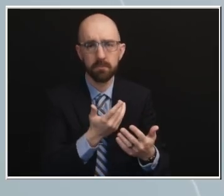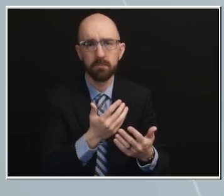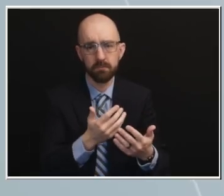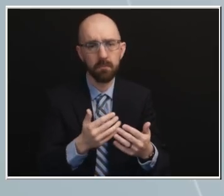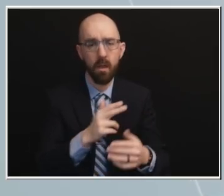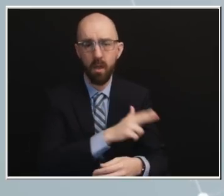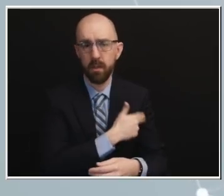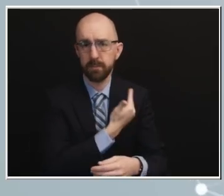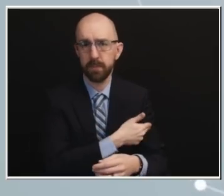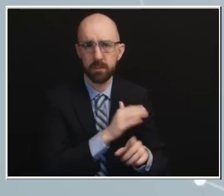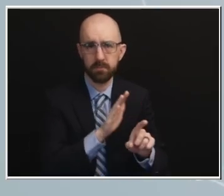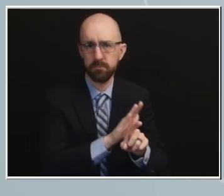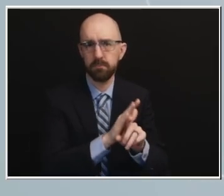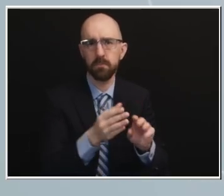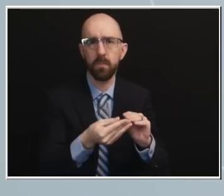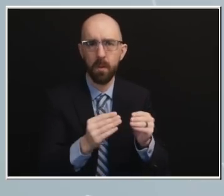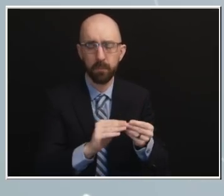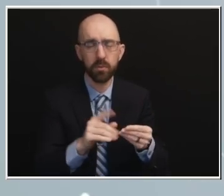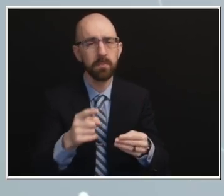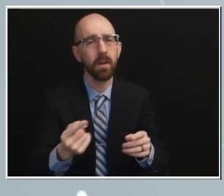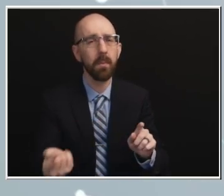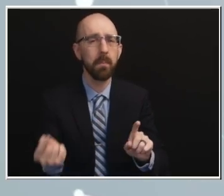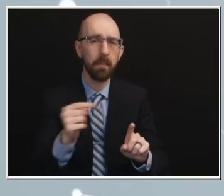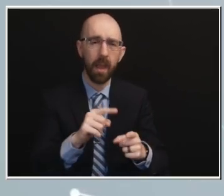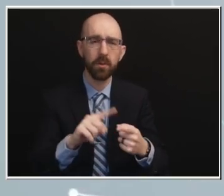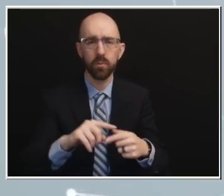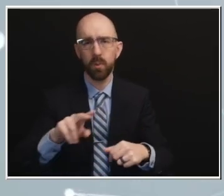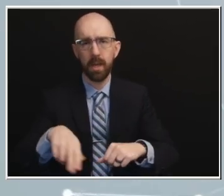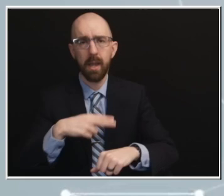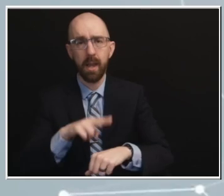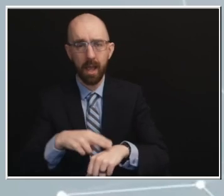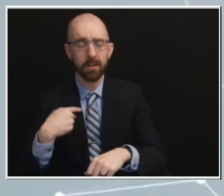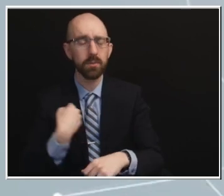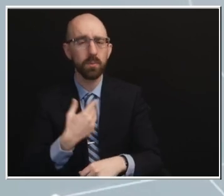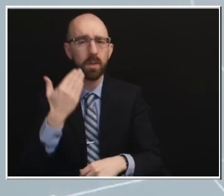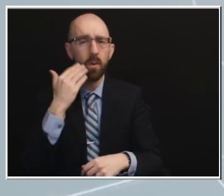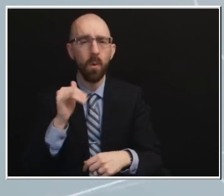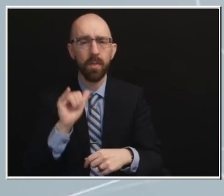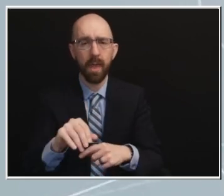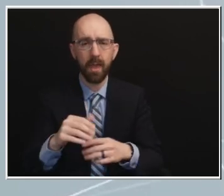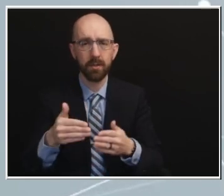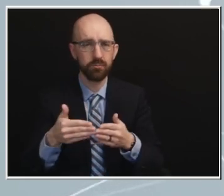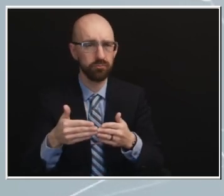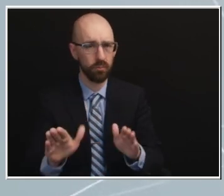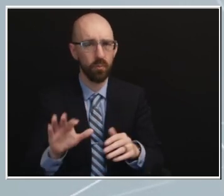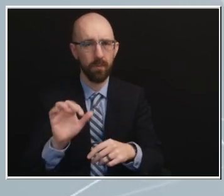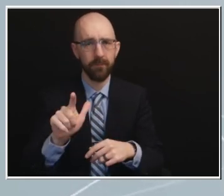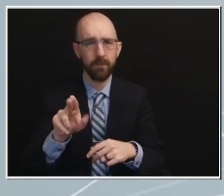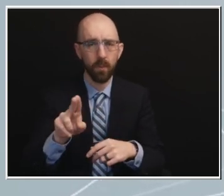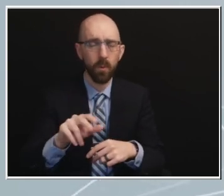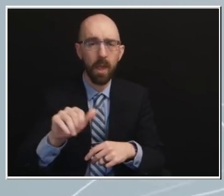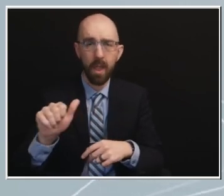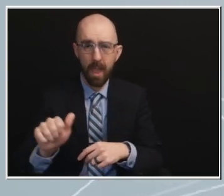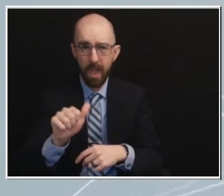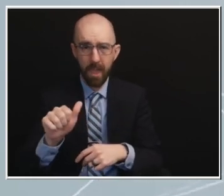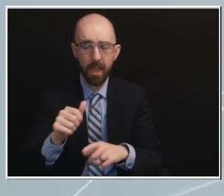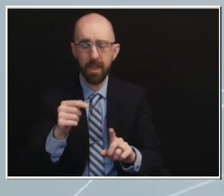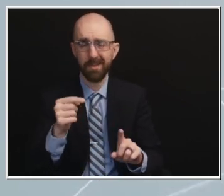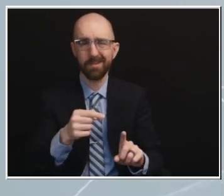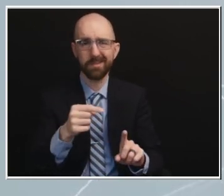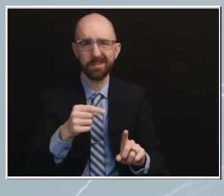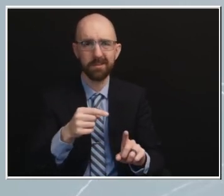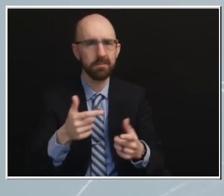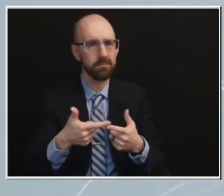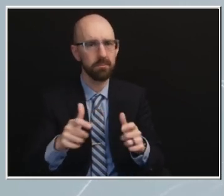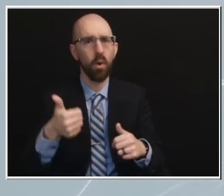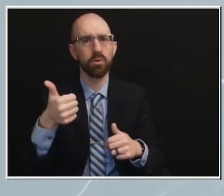hospital, but just going back to the nationally, we know that in general, influenza A was the largest